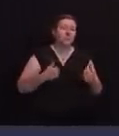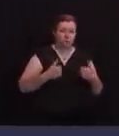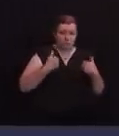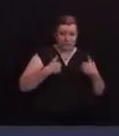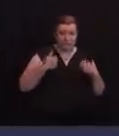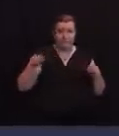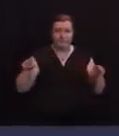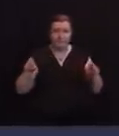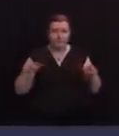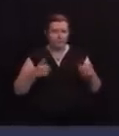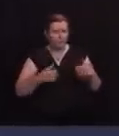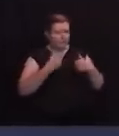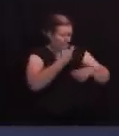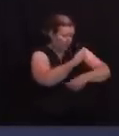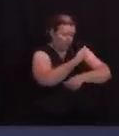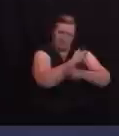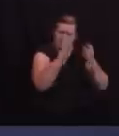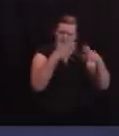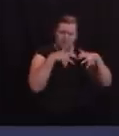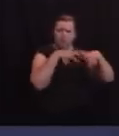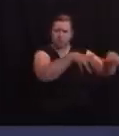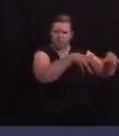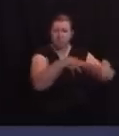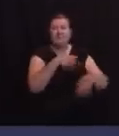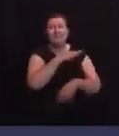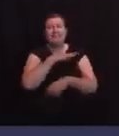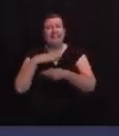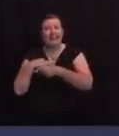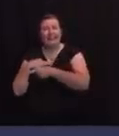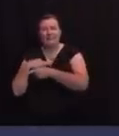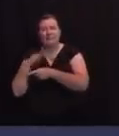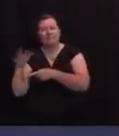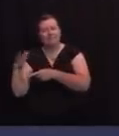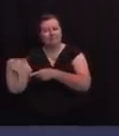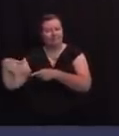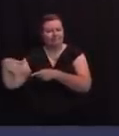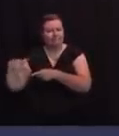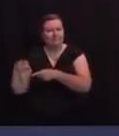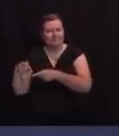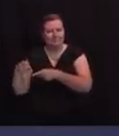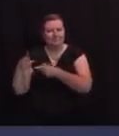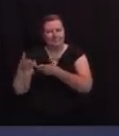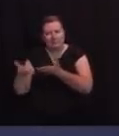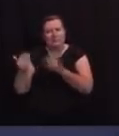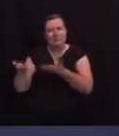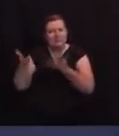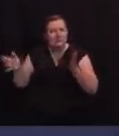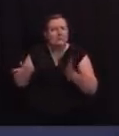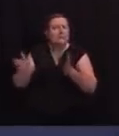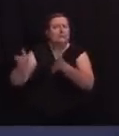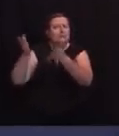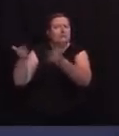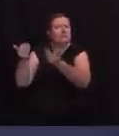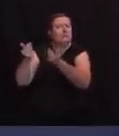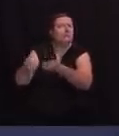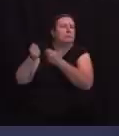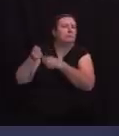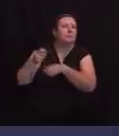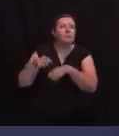Yep. We want the staff to be at 70% or better. The last report I saw, they were about